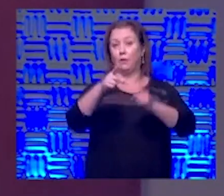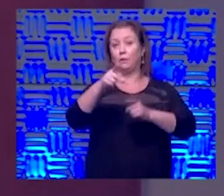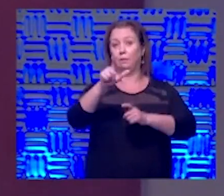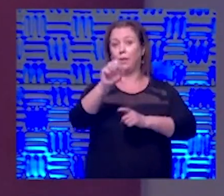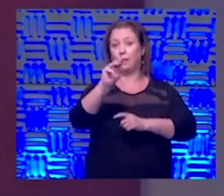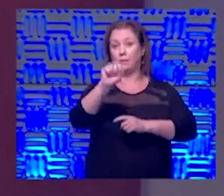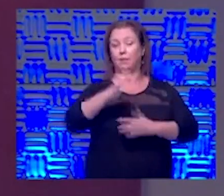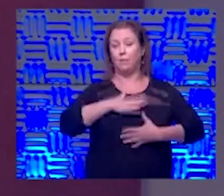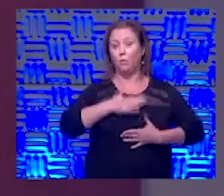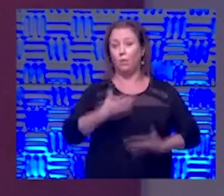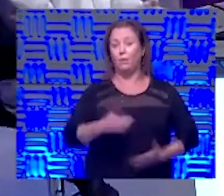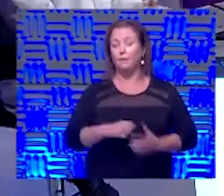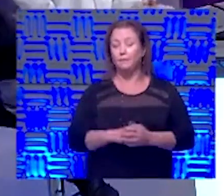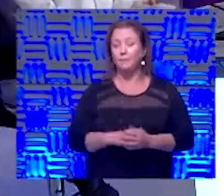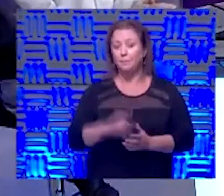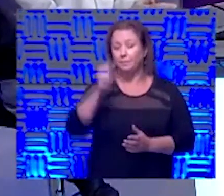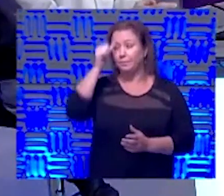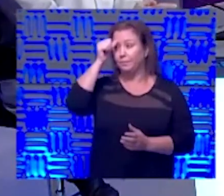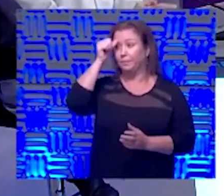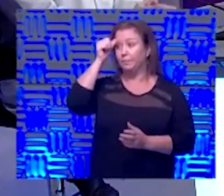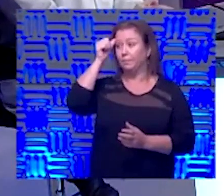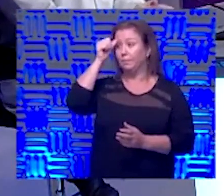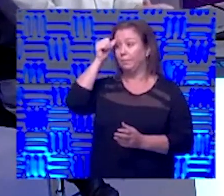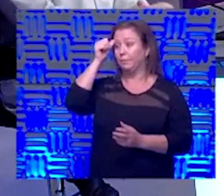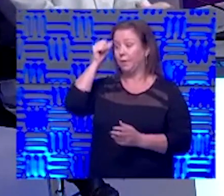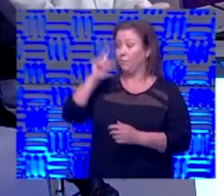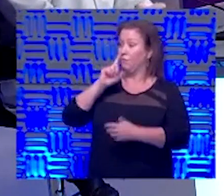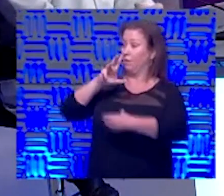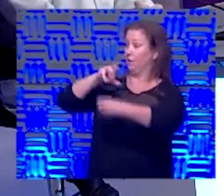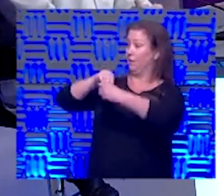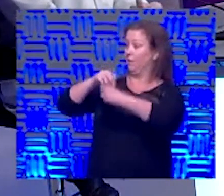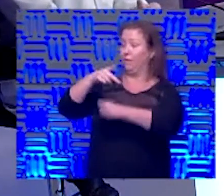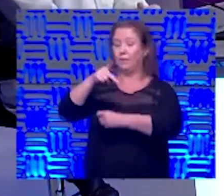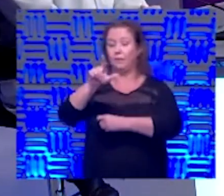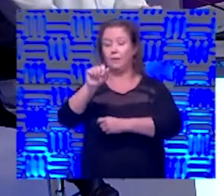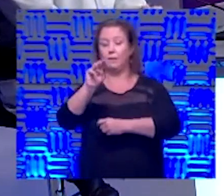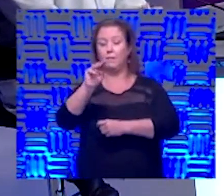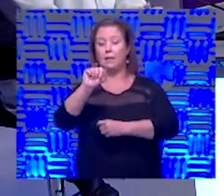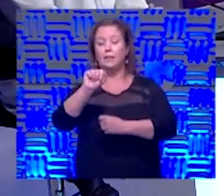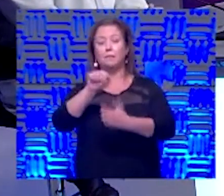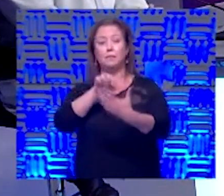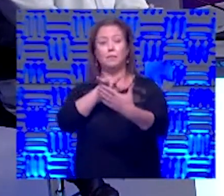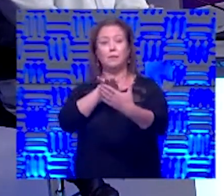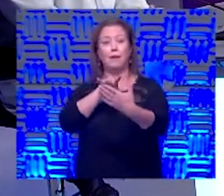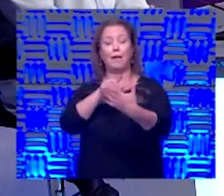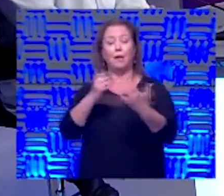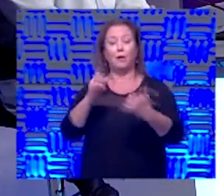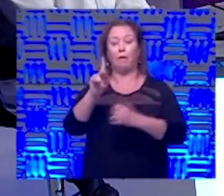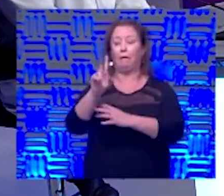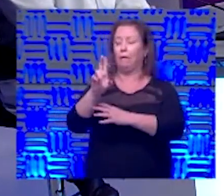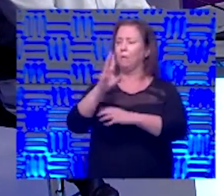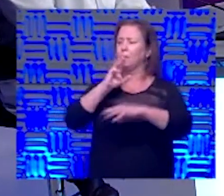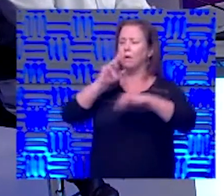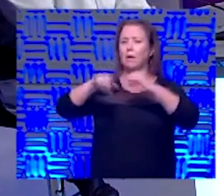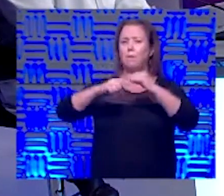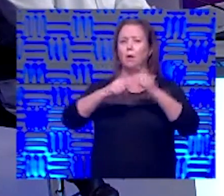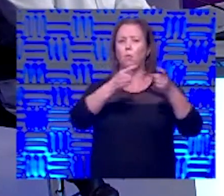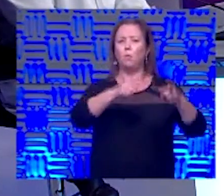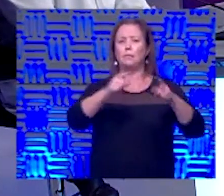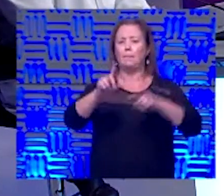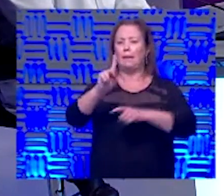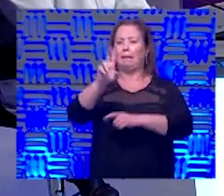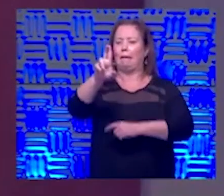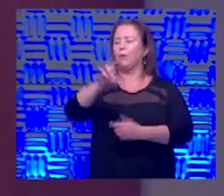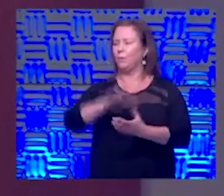if you're willing to do that. And Wissam, you've actually been pretty involved in that plasma donation study here at KU. Talk a little bit about some of the things we're doing and how we've used